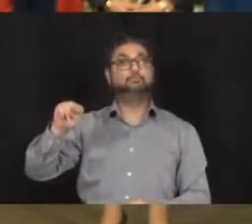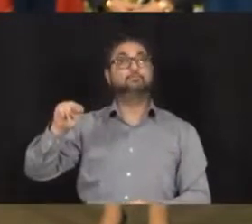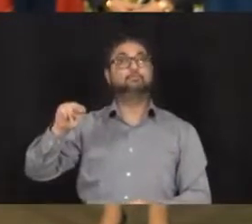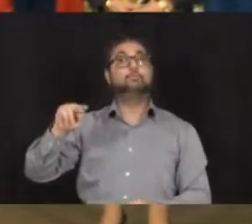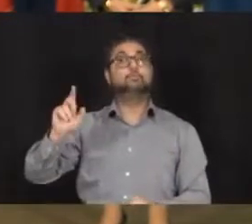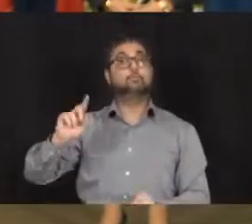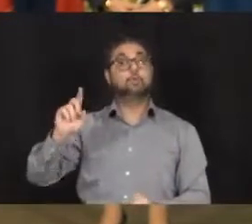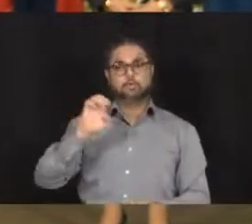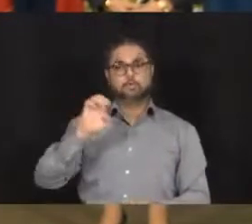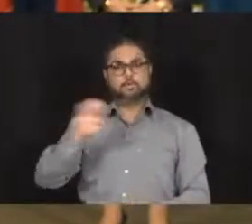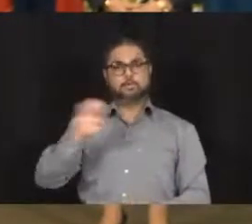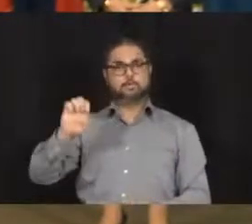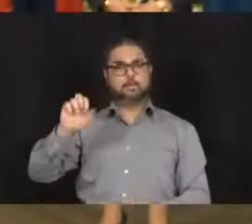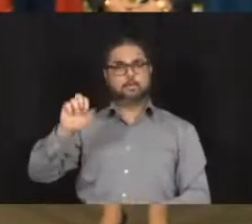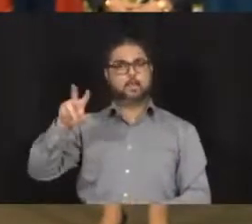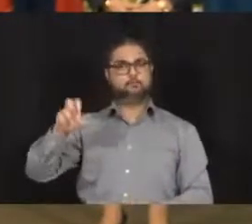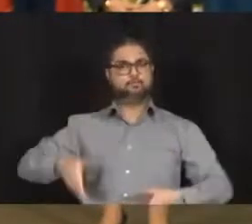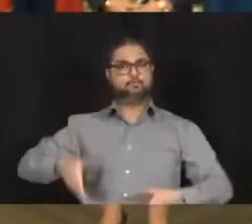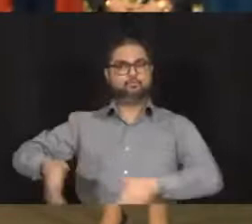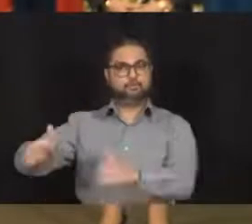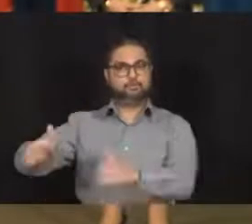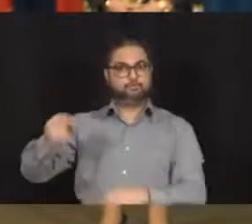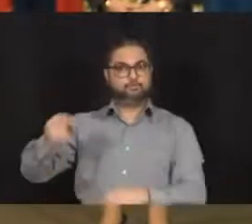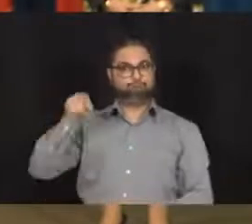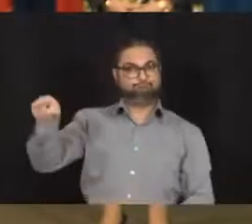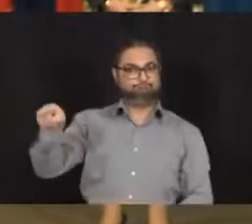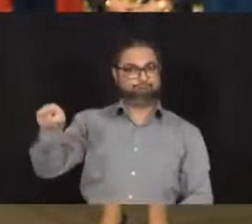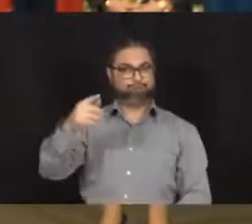32,000 surgical masks from the Trillium